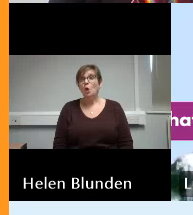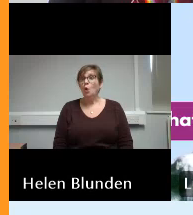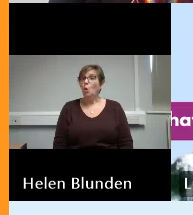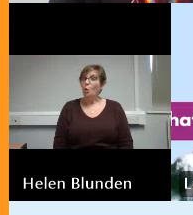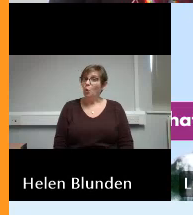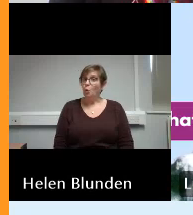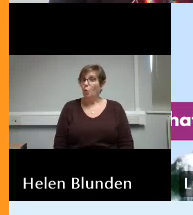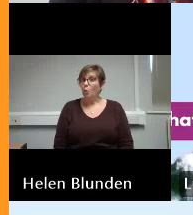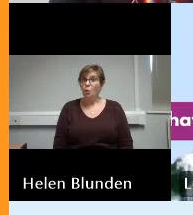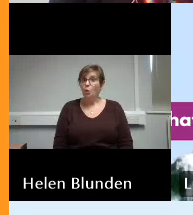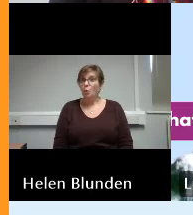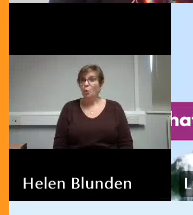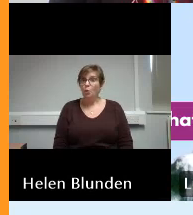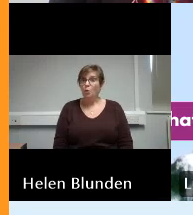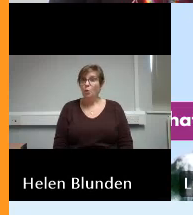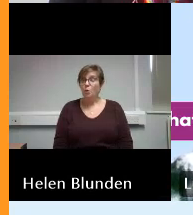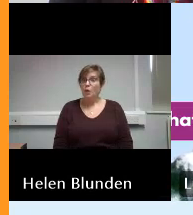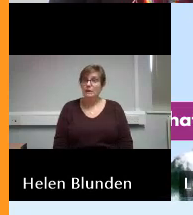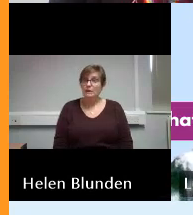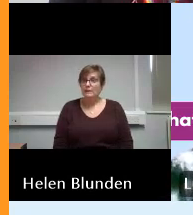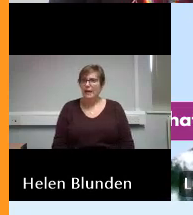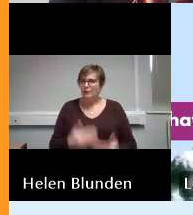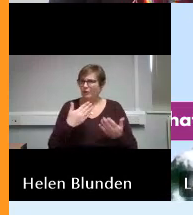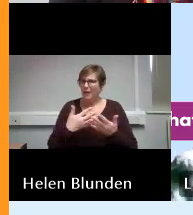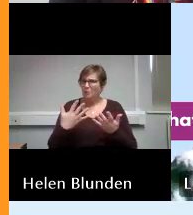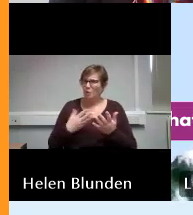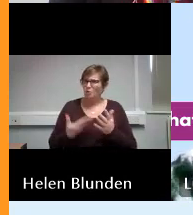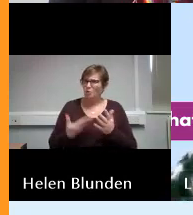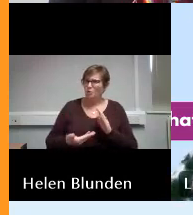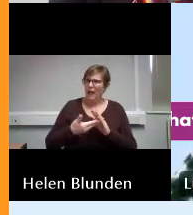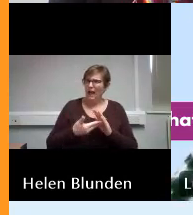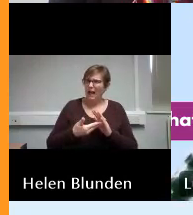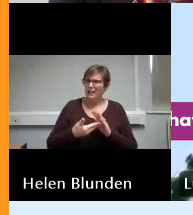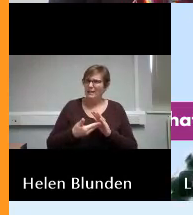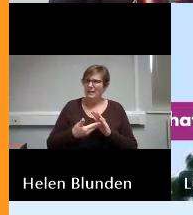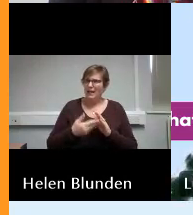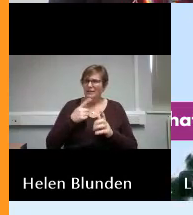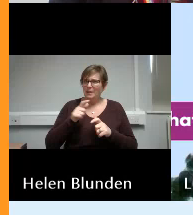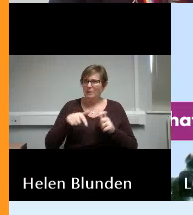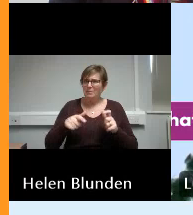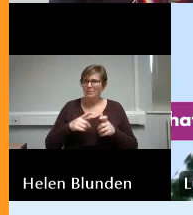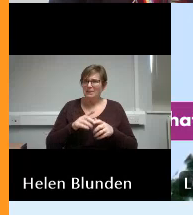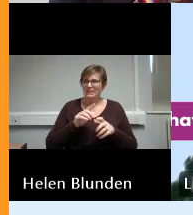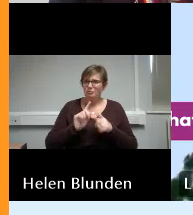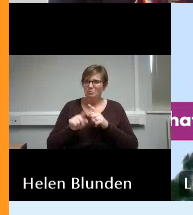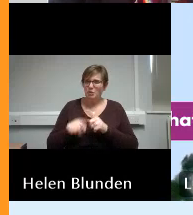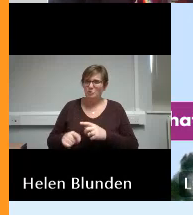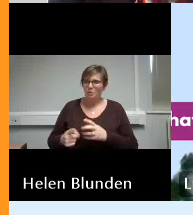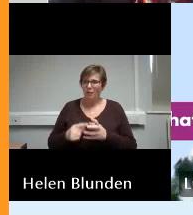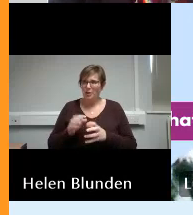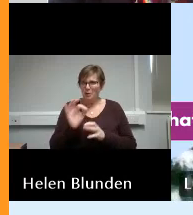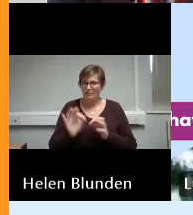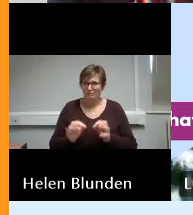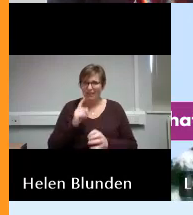Absolutely. Whether I don't know if anybody else wants to come in there. I think people are busy typing, responding to other questions. But